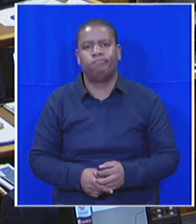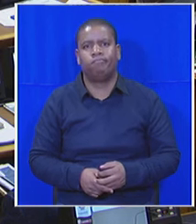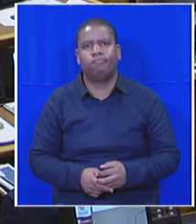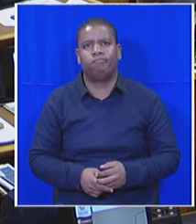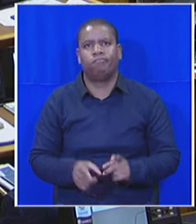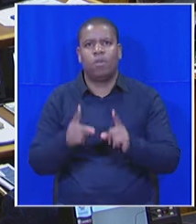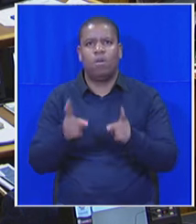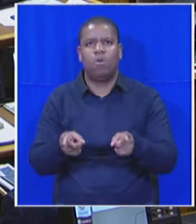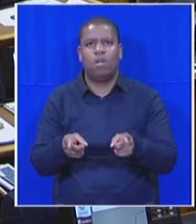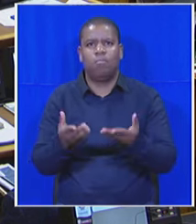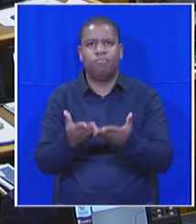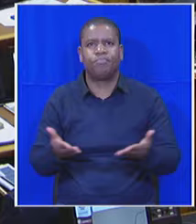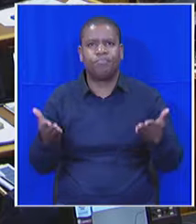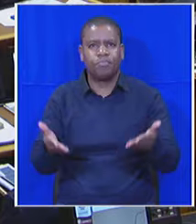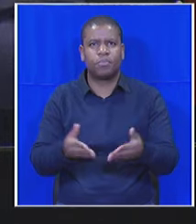Order, honorable members.